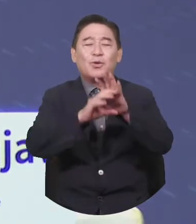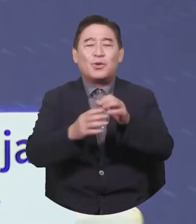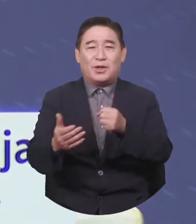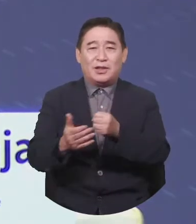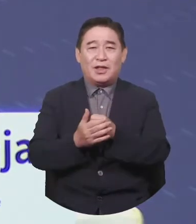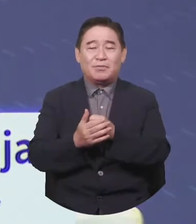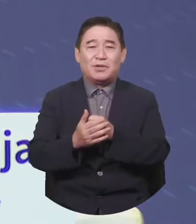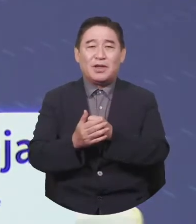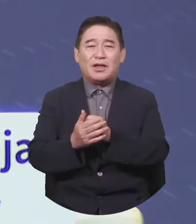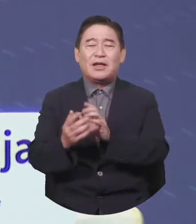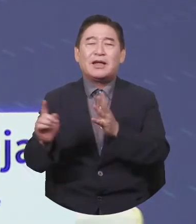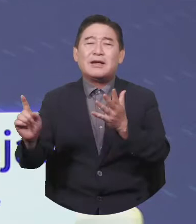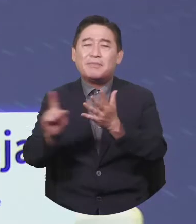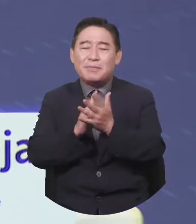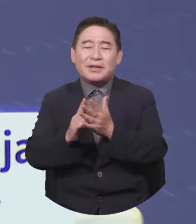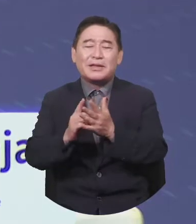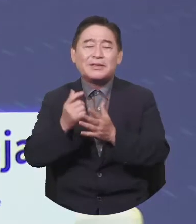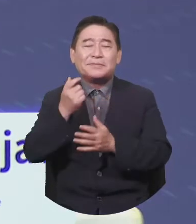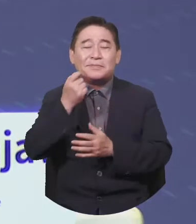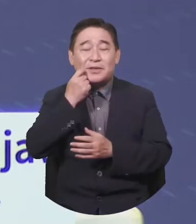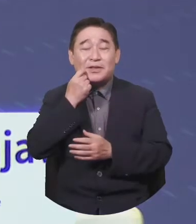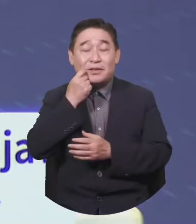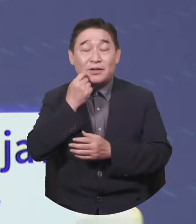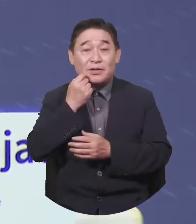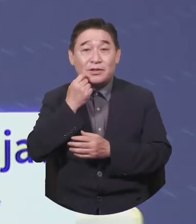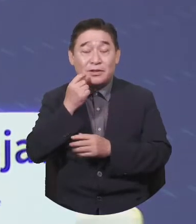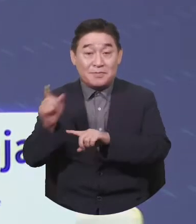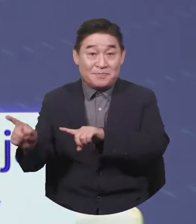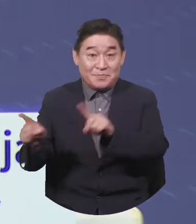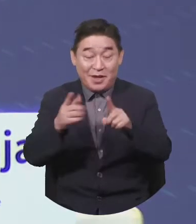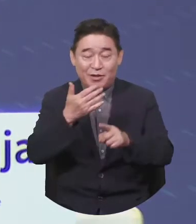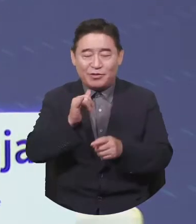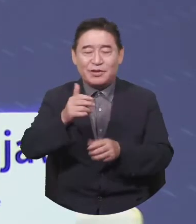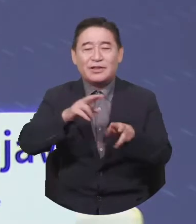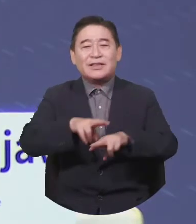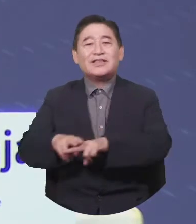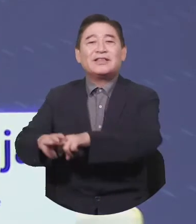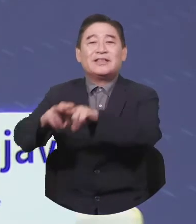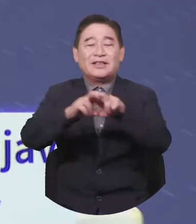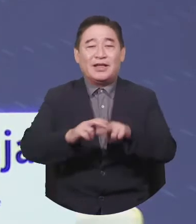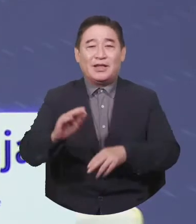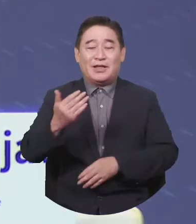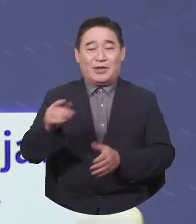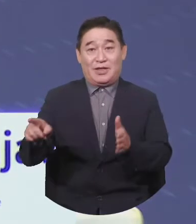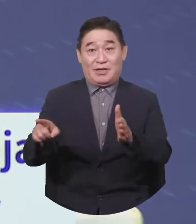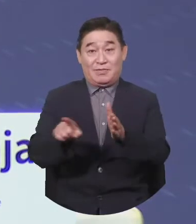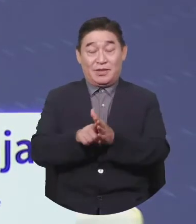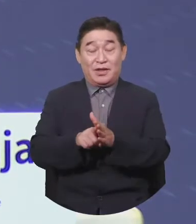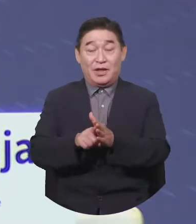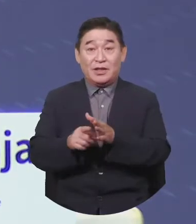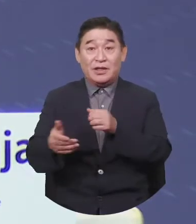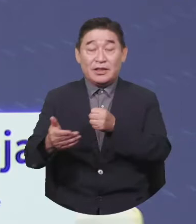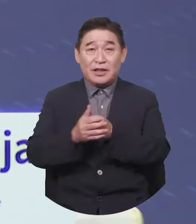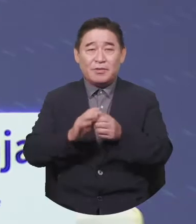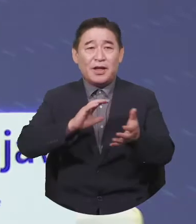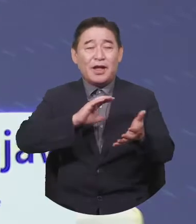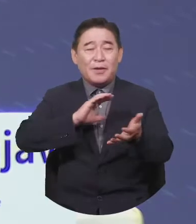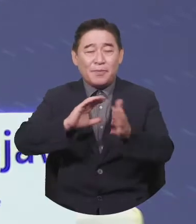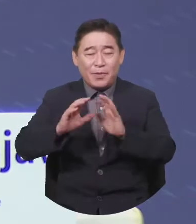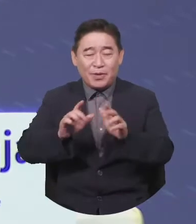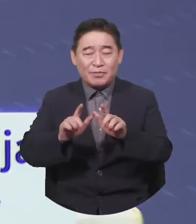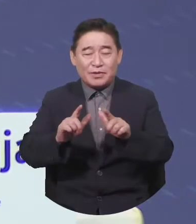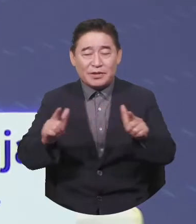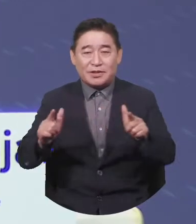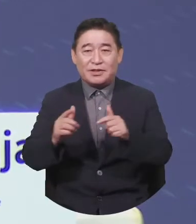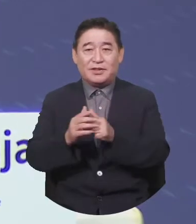So here, so this is these are forums, for example, so also could be complemented